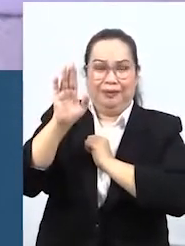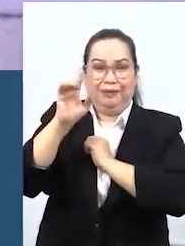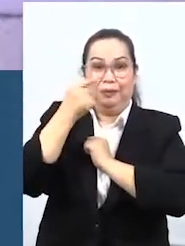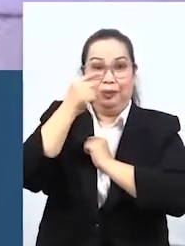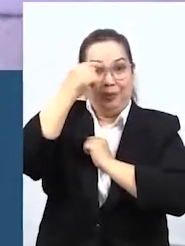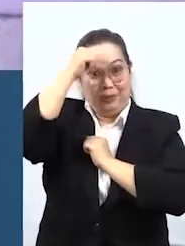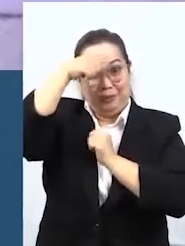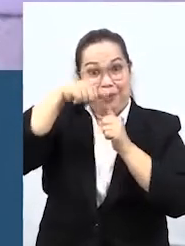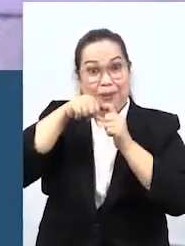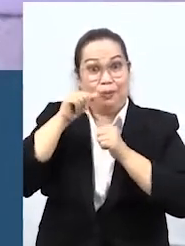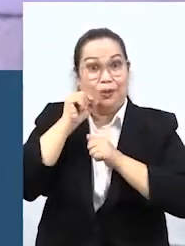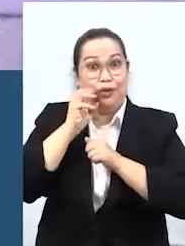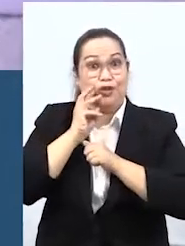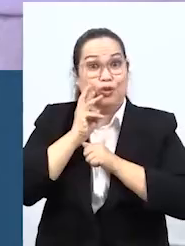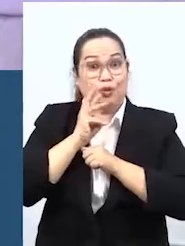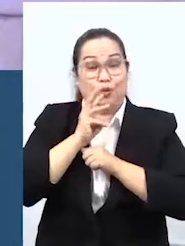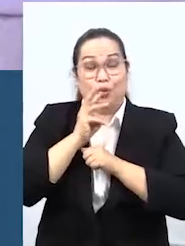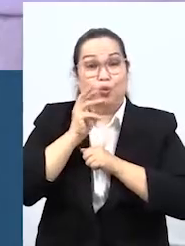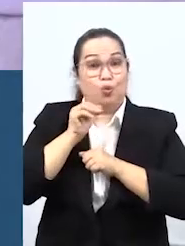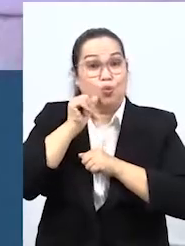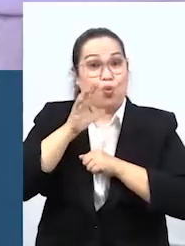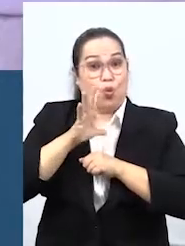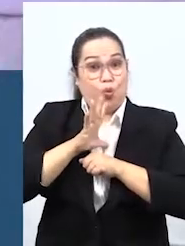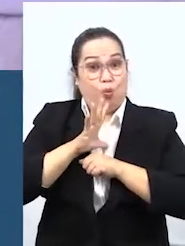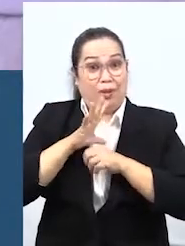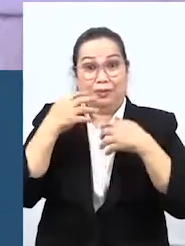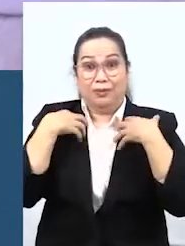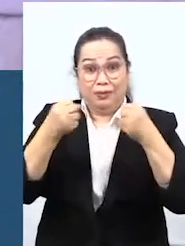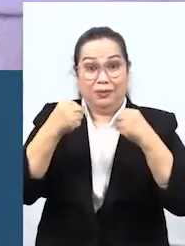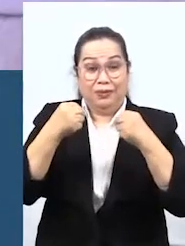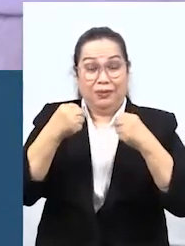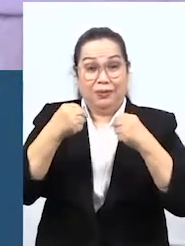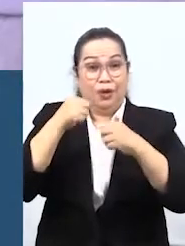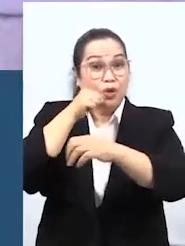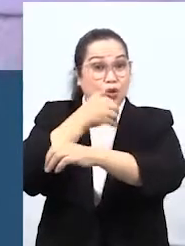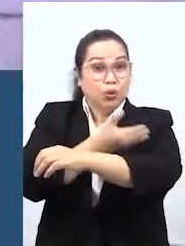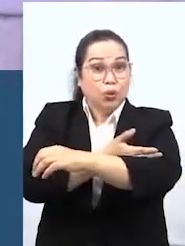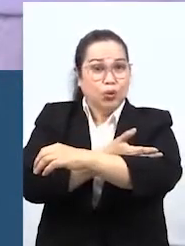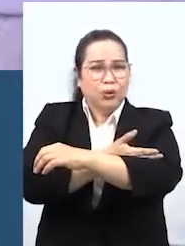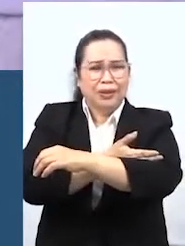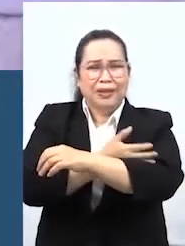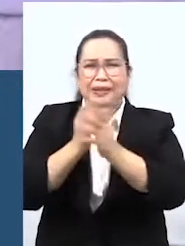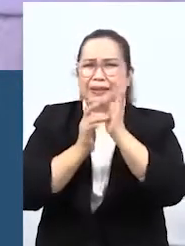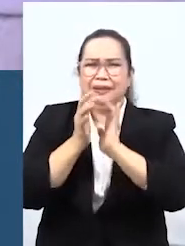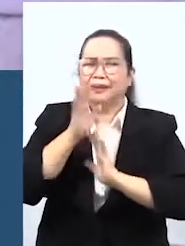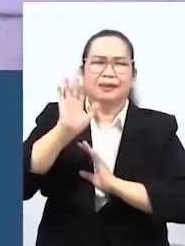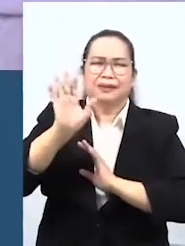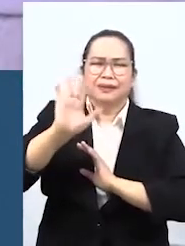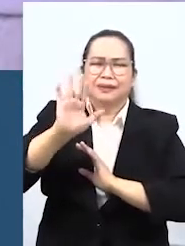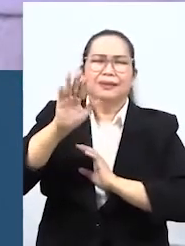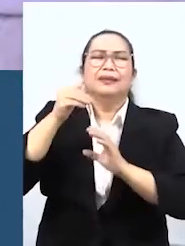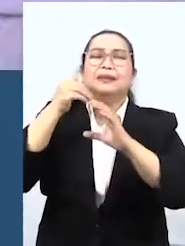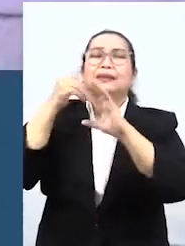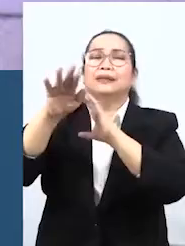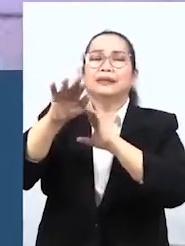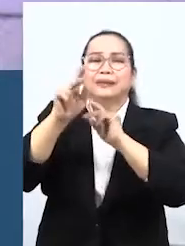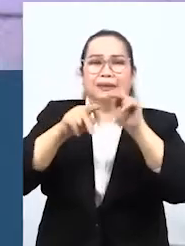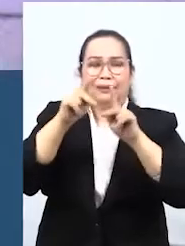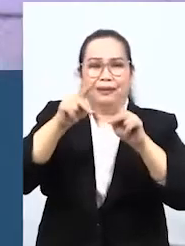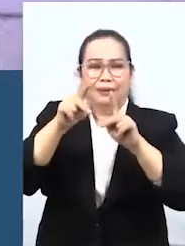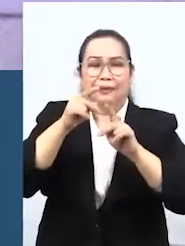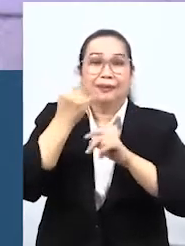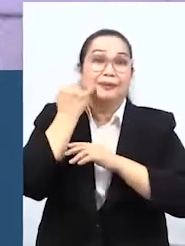the woman Who was asking Jesus to heal her daughter and Jesus says no no no no i was sent to the people of